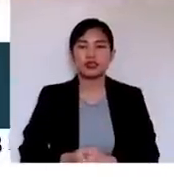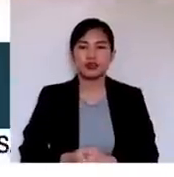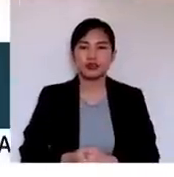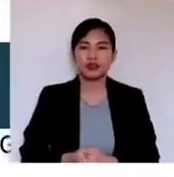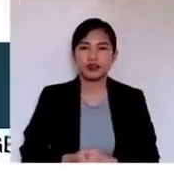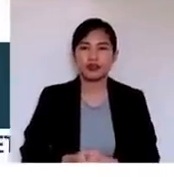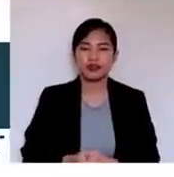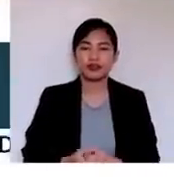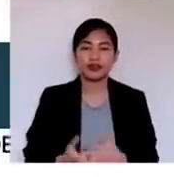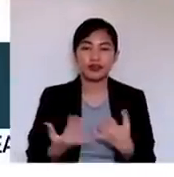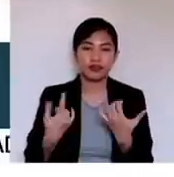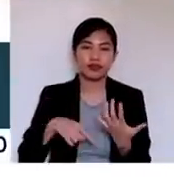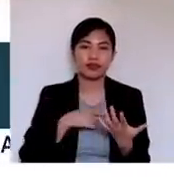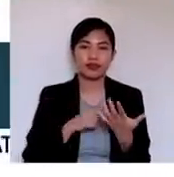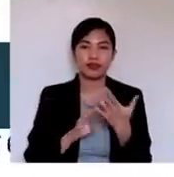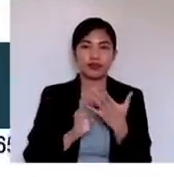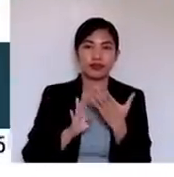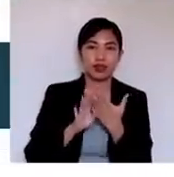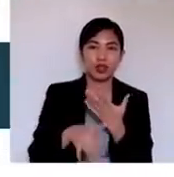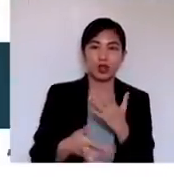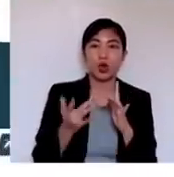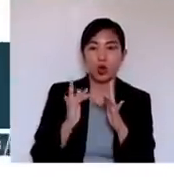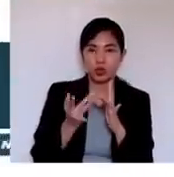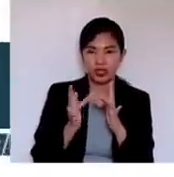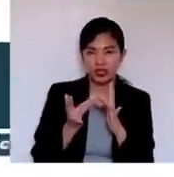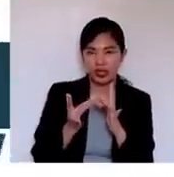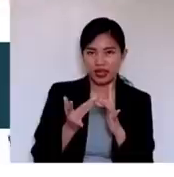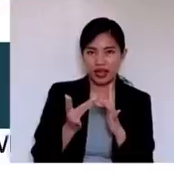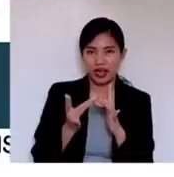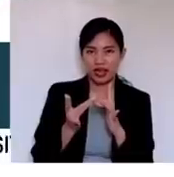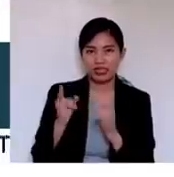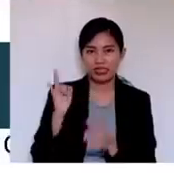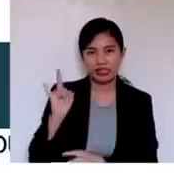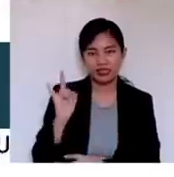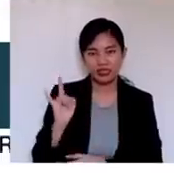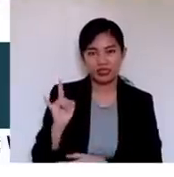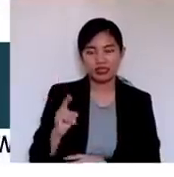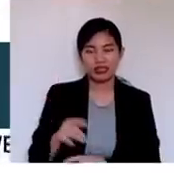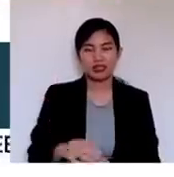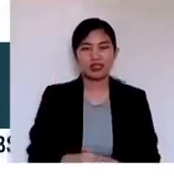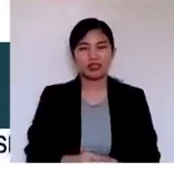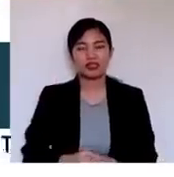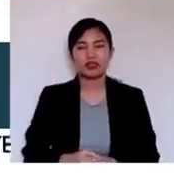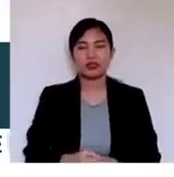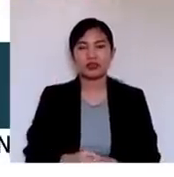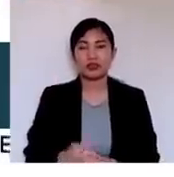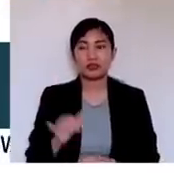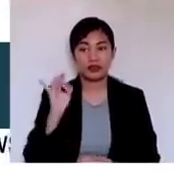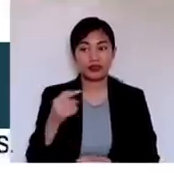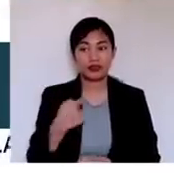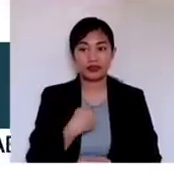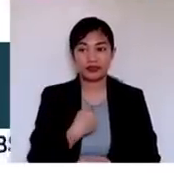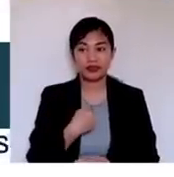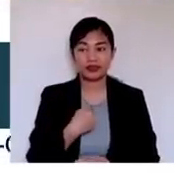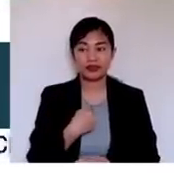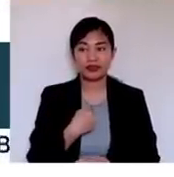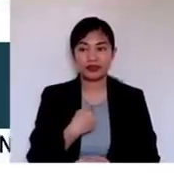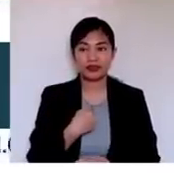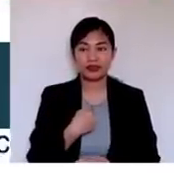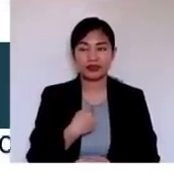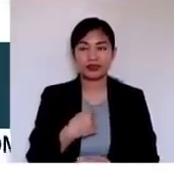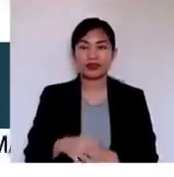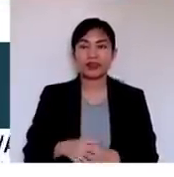back to, you know, the online realm. Yeah. Once again, we are back to the online realm. If I was the opponent of if I were the